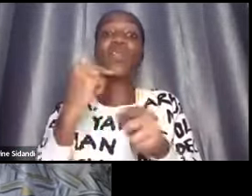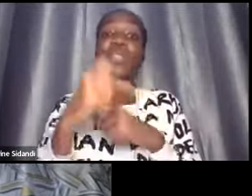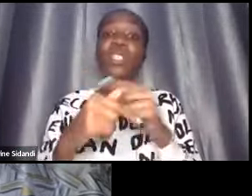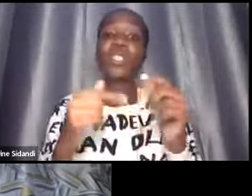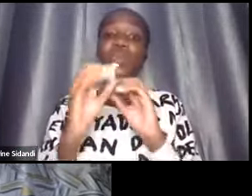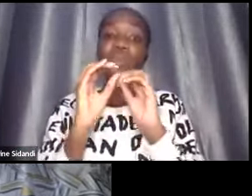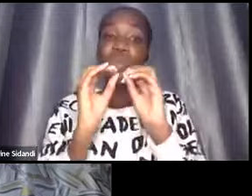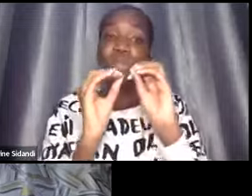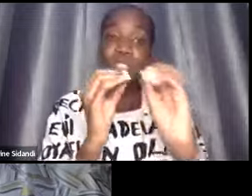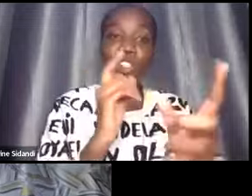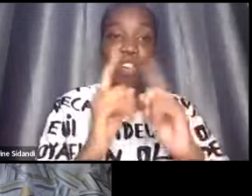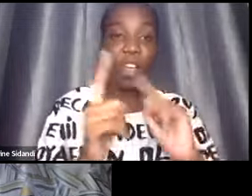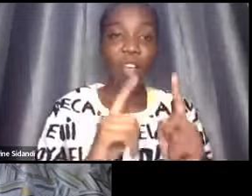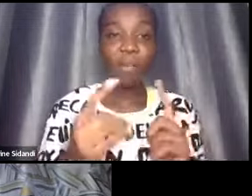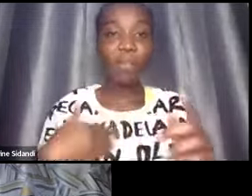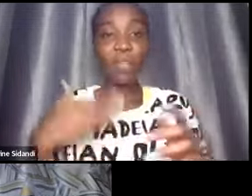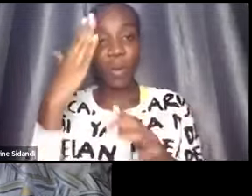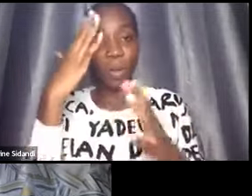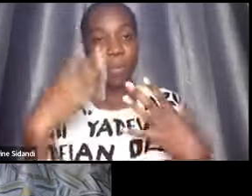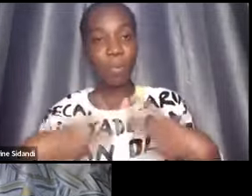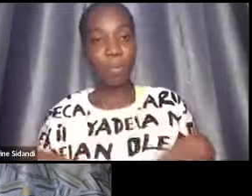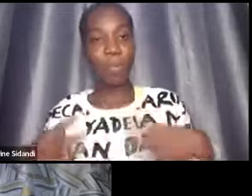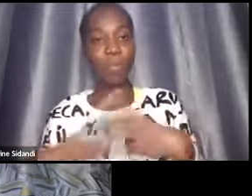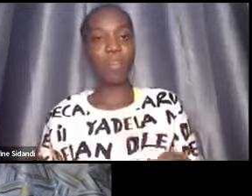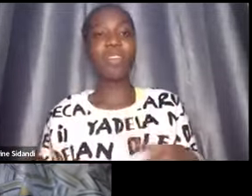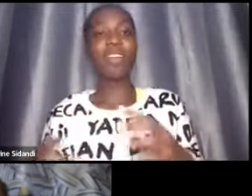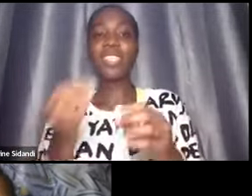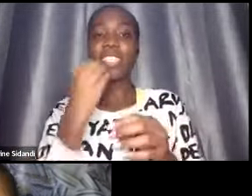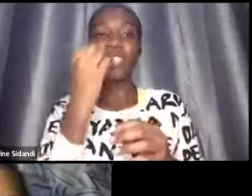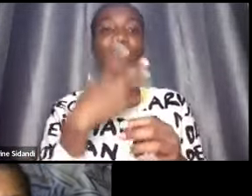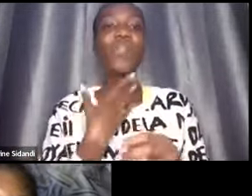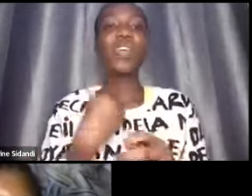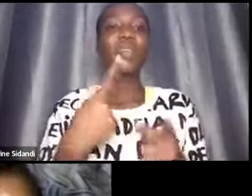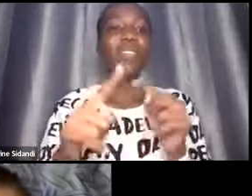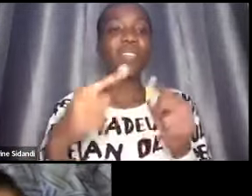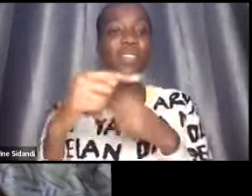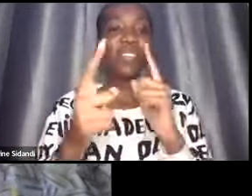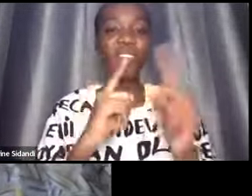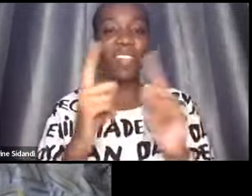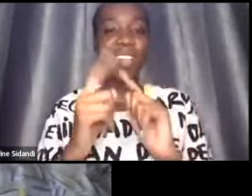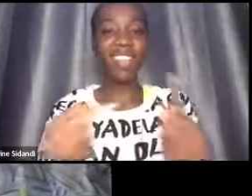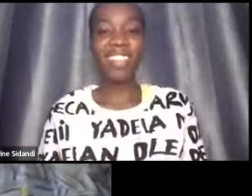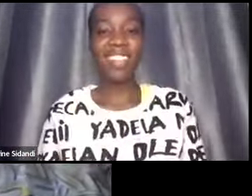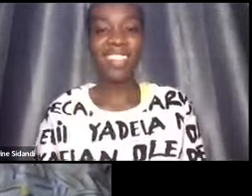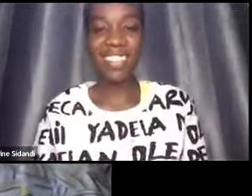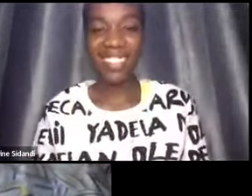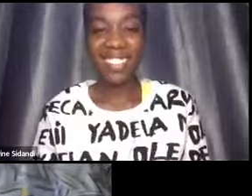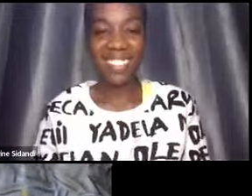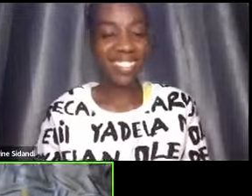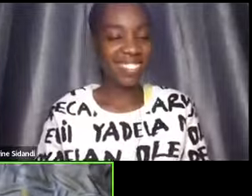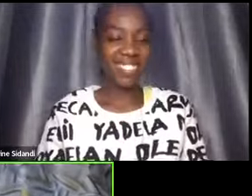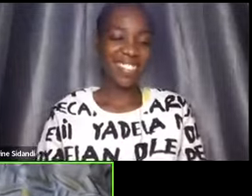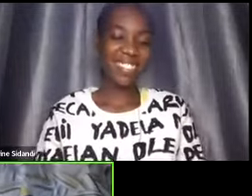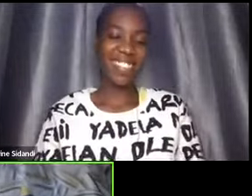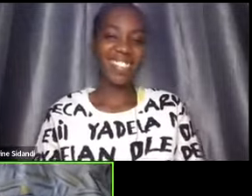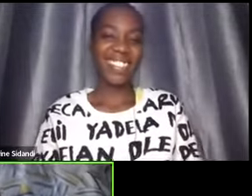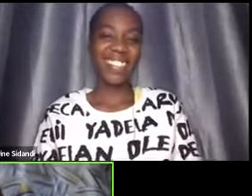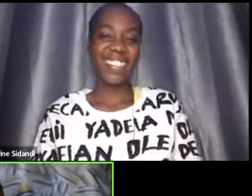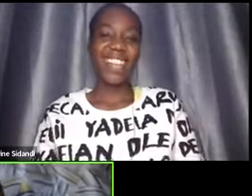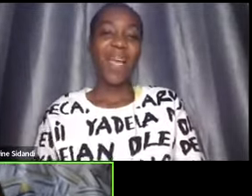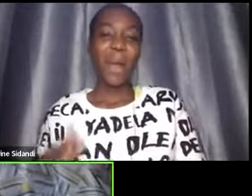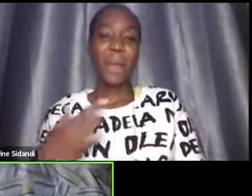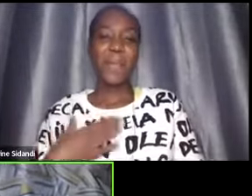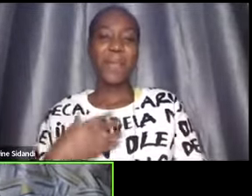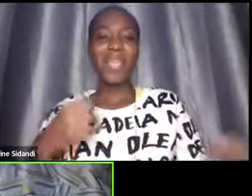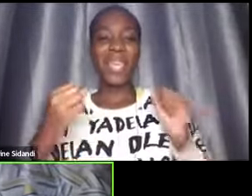of you want to eat their dinner, but let's keep talking. I am so glad to hear